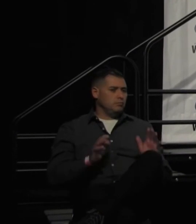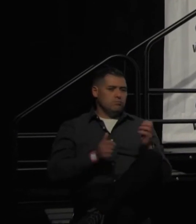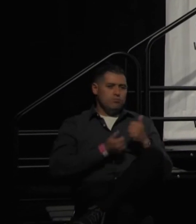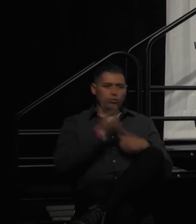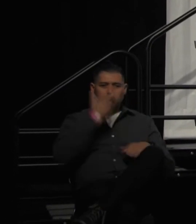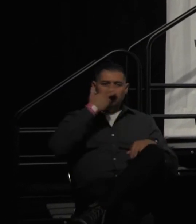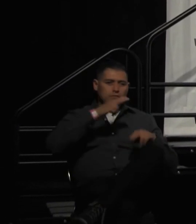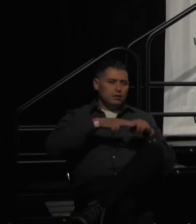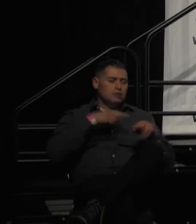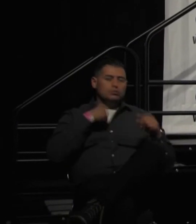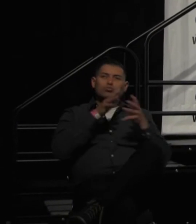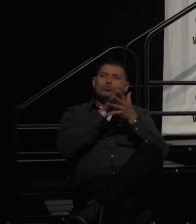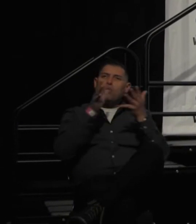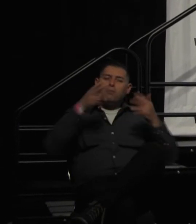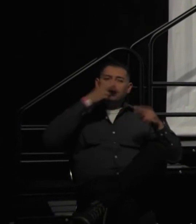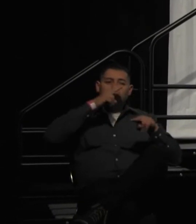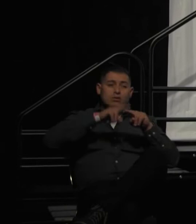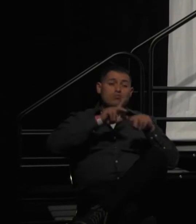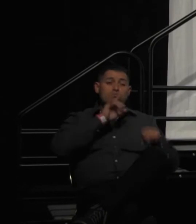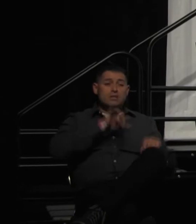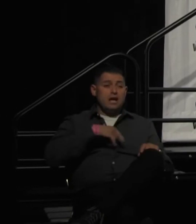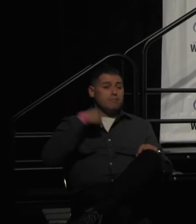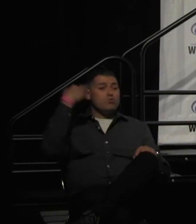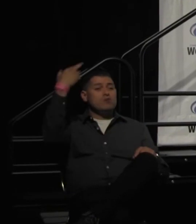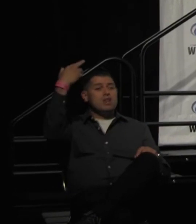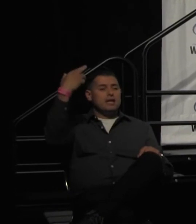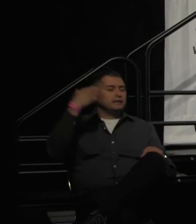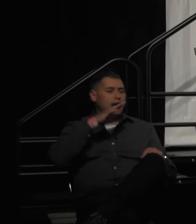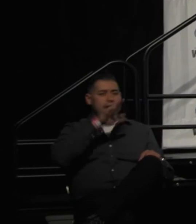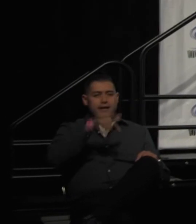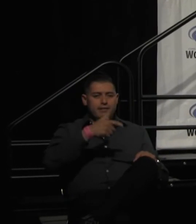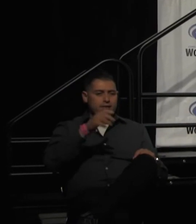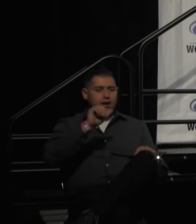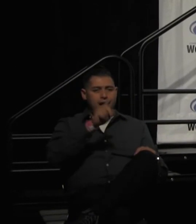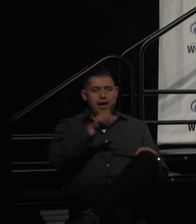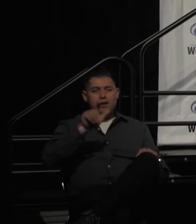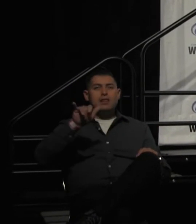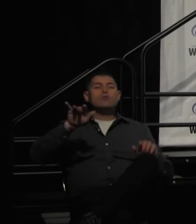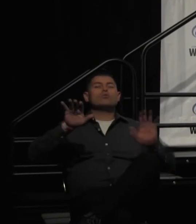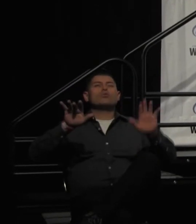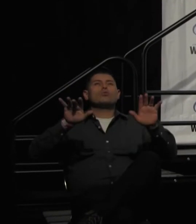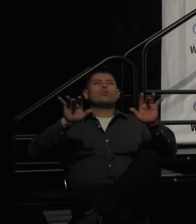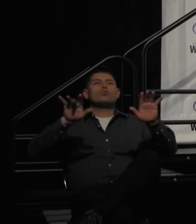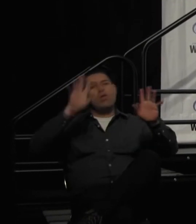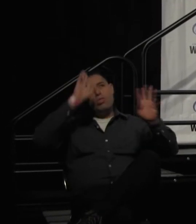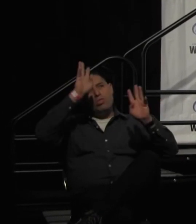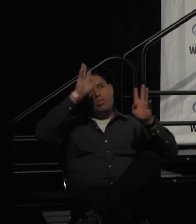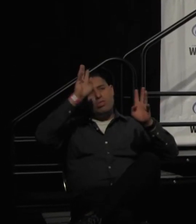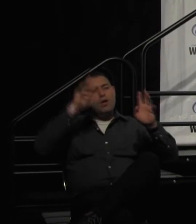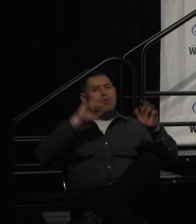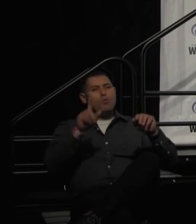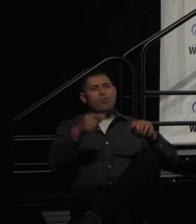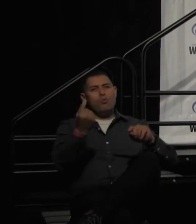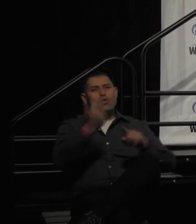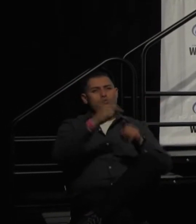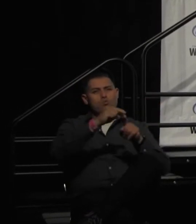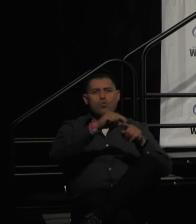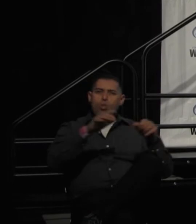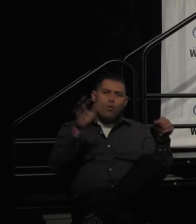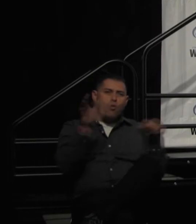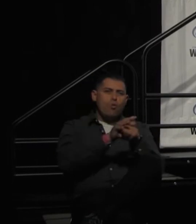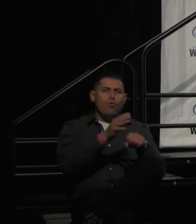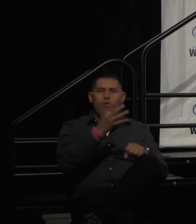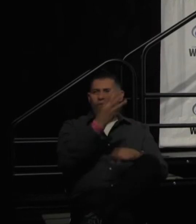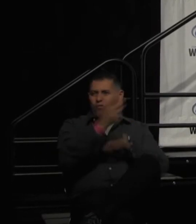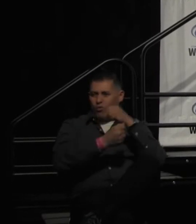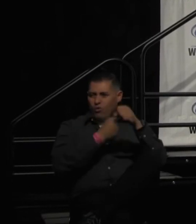fun. And you know what I realized? I never ad-libbed. No, I did. I ad-libbed one word the whole